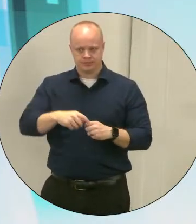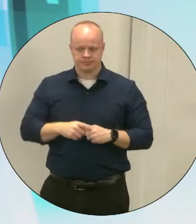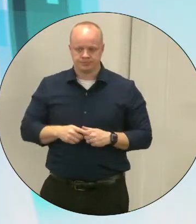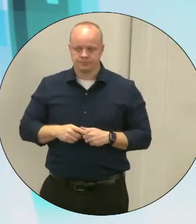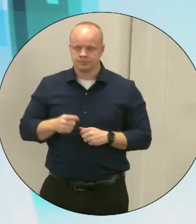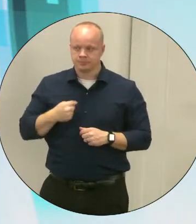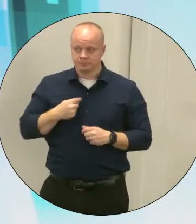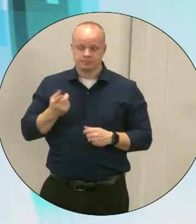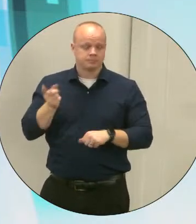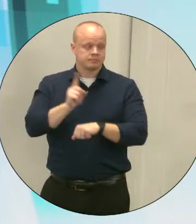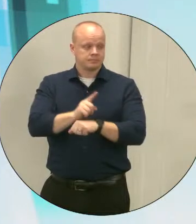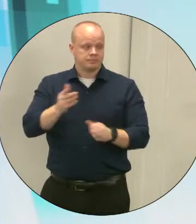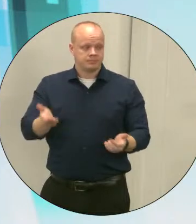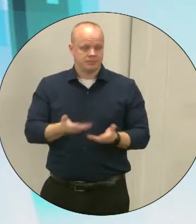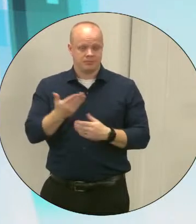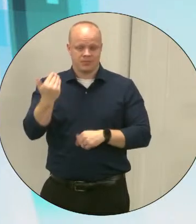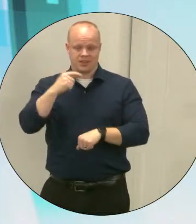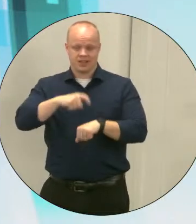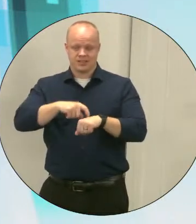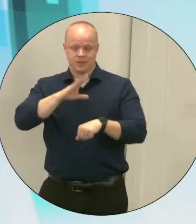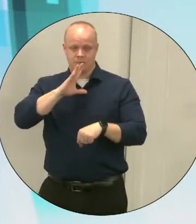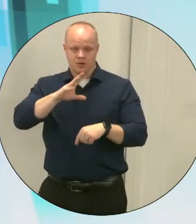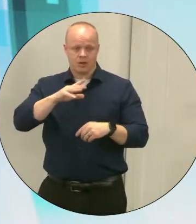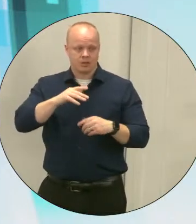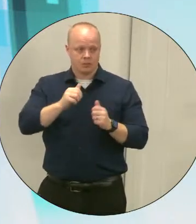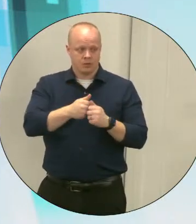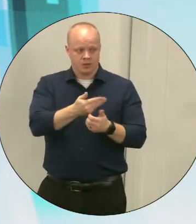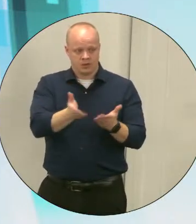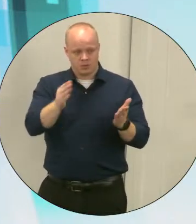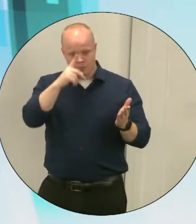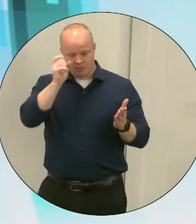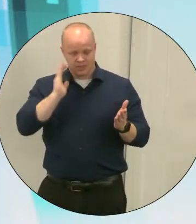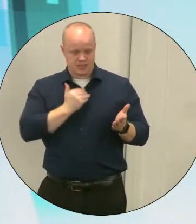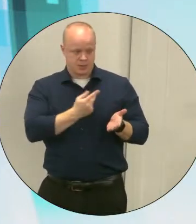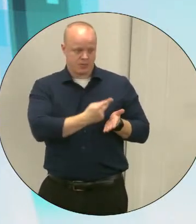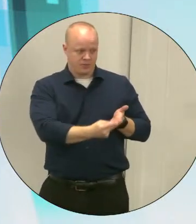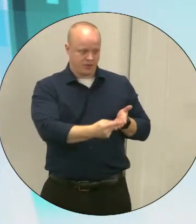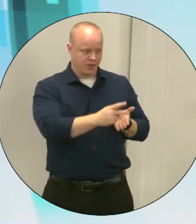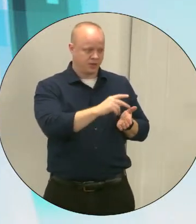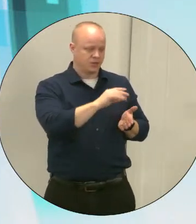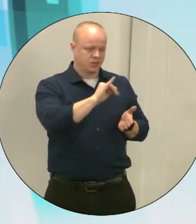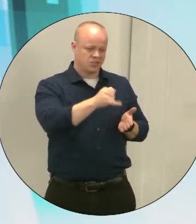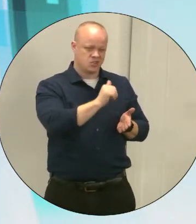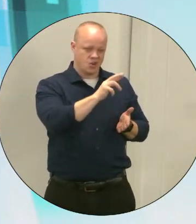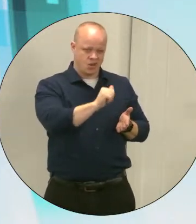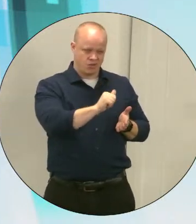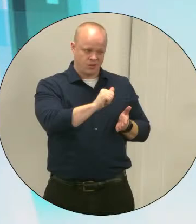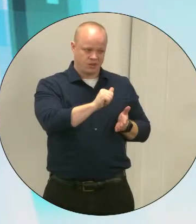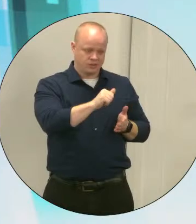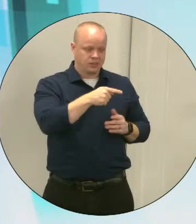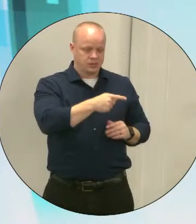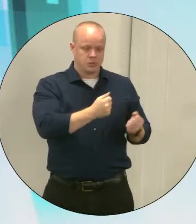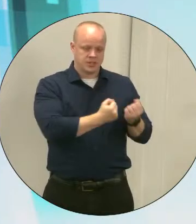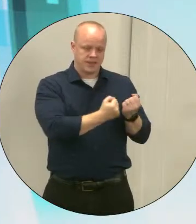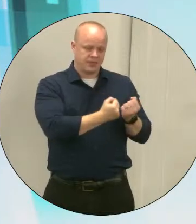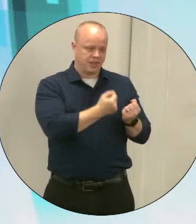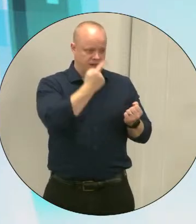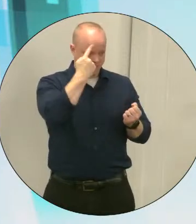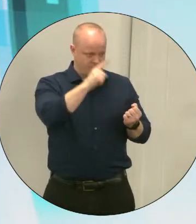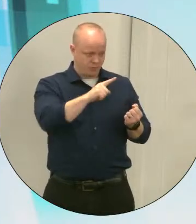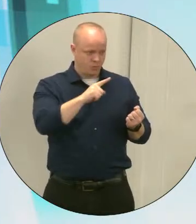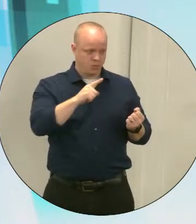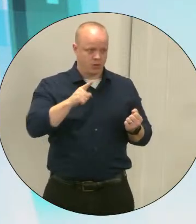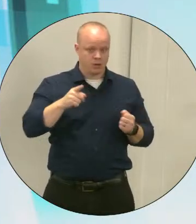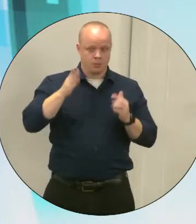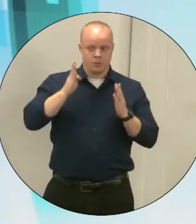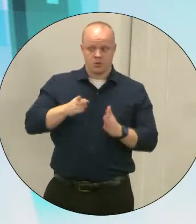I came here last time to speak because our failed superintendent, Jesus Jara, was advocating for a